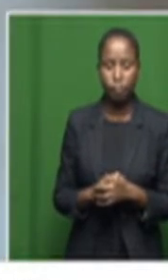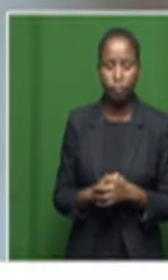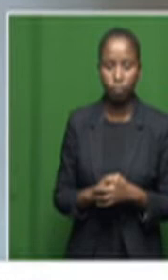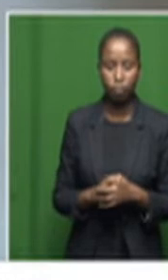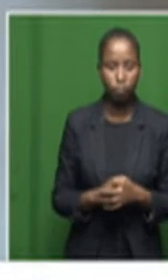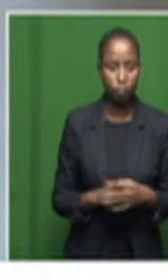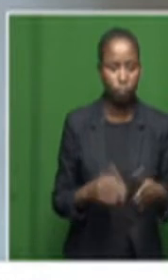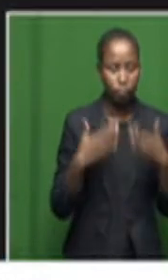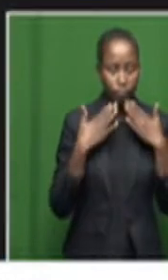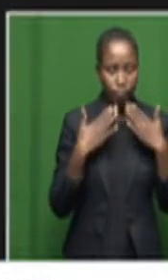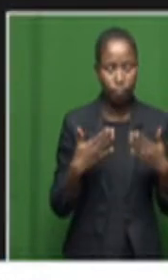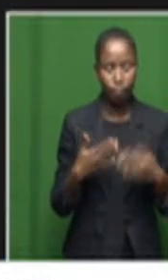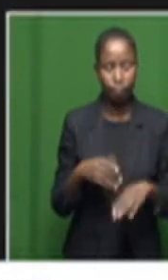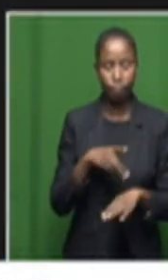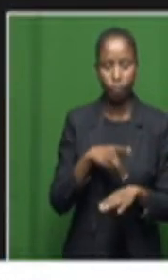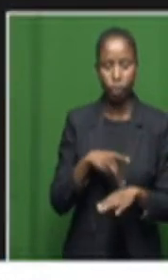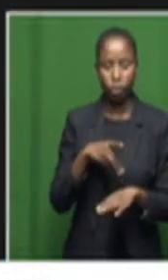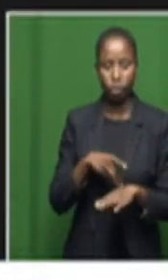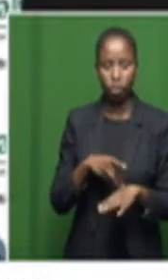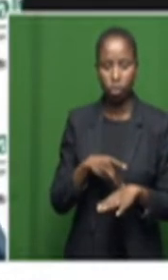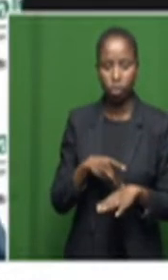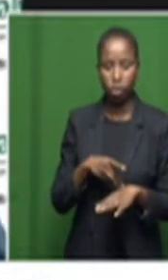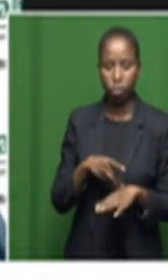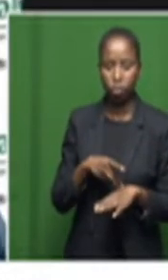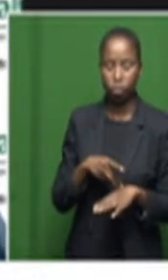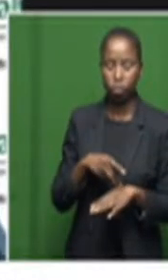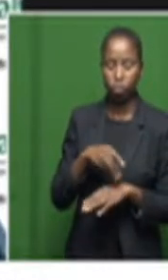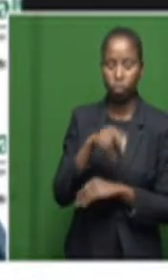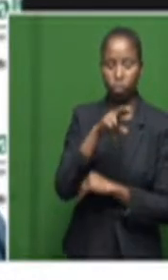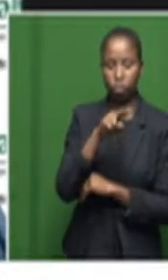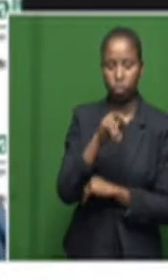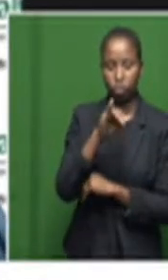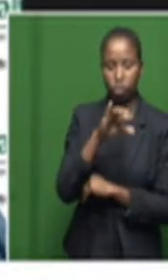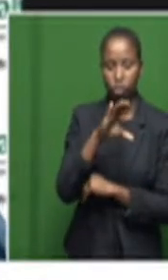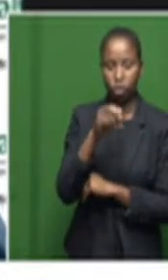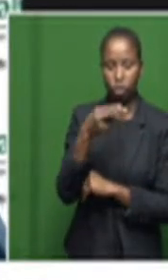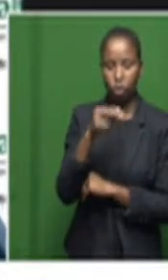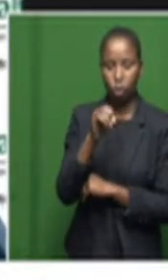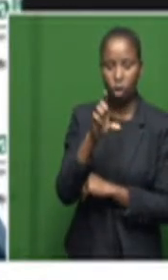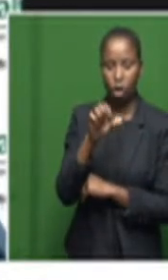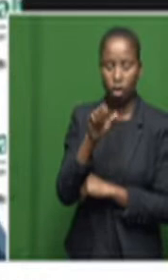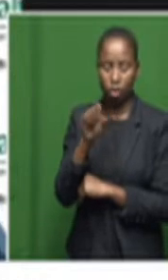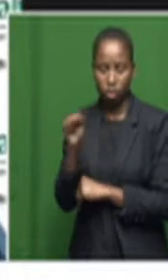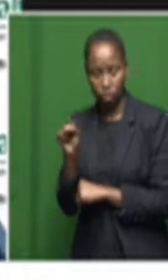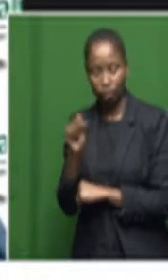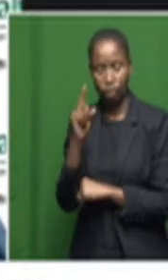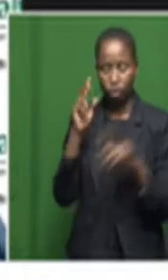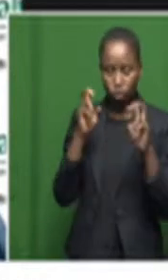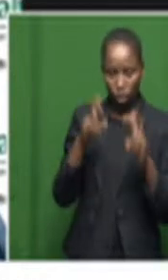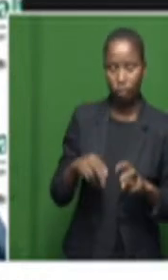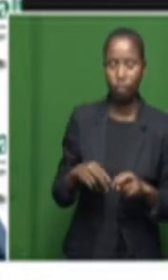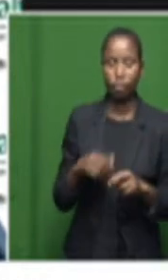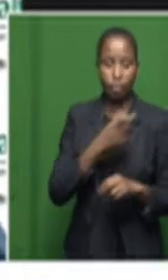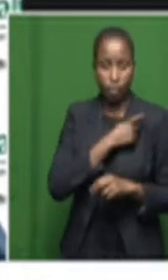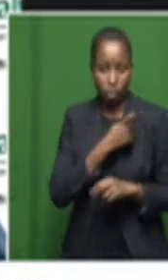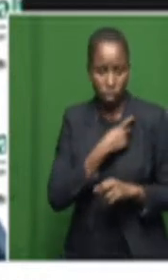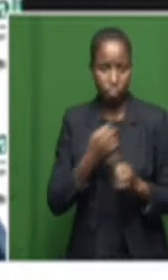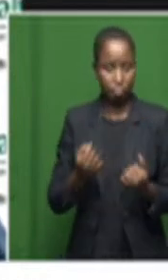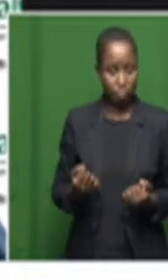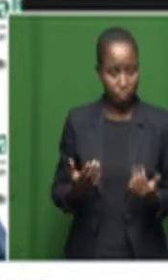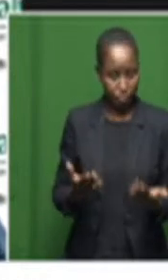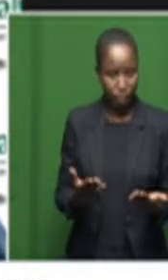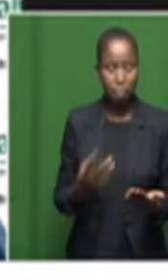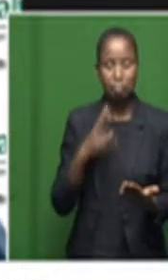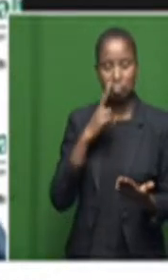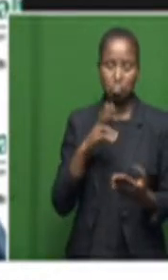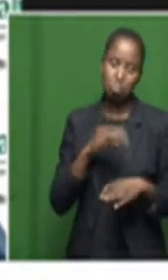Thank you, Dr. Nicholas Cripps, for that assurance that in terms of vaccine supply, we